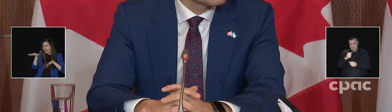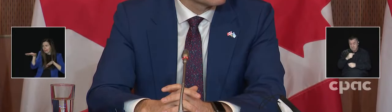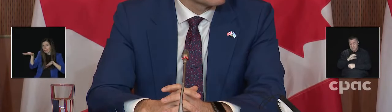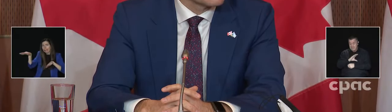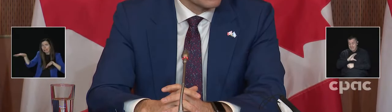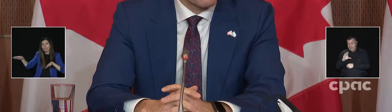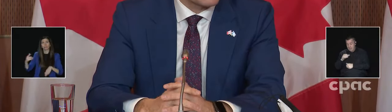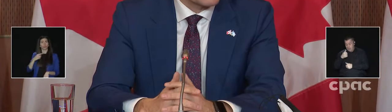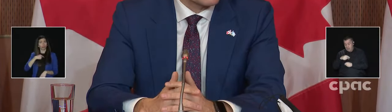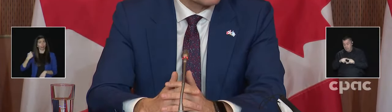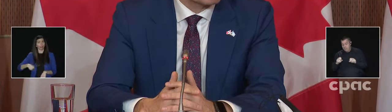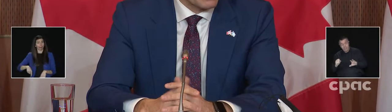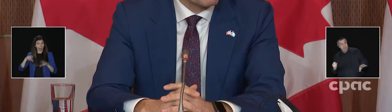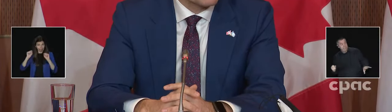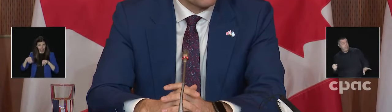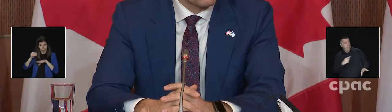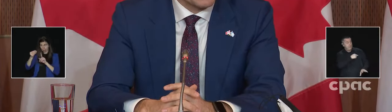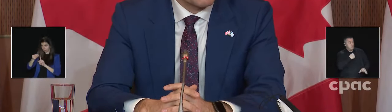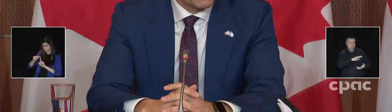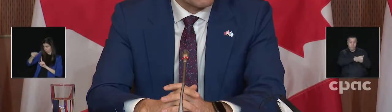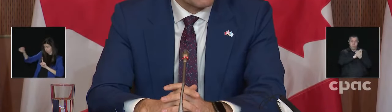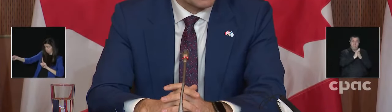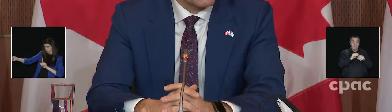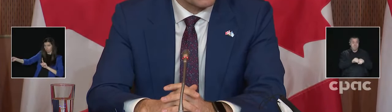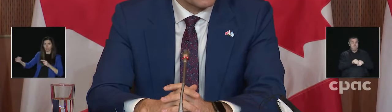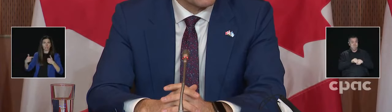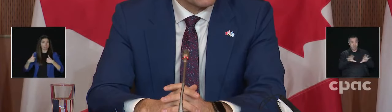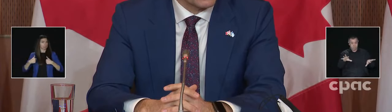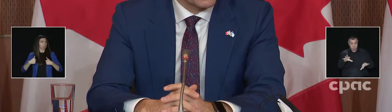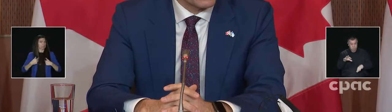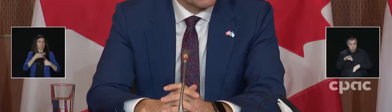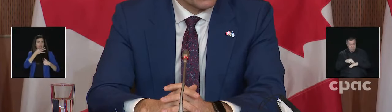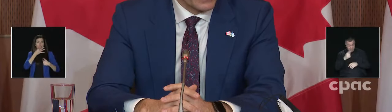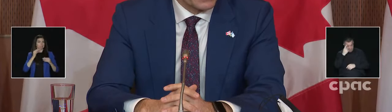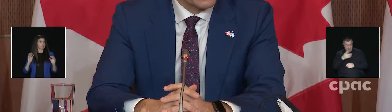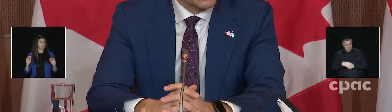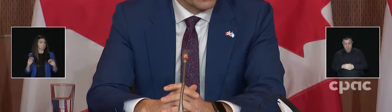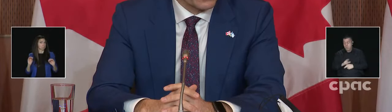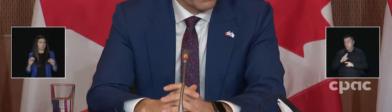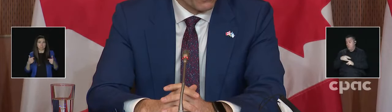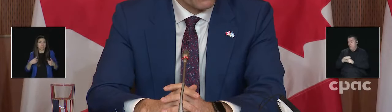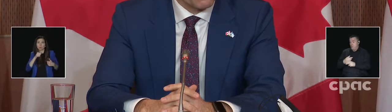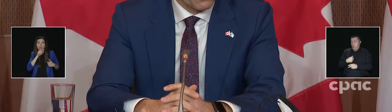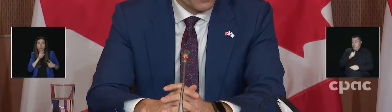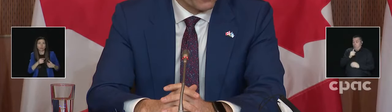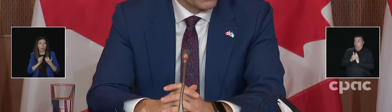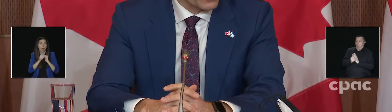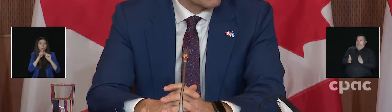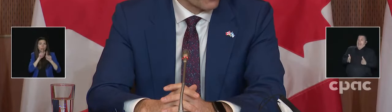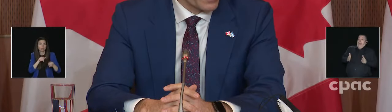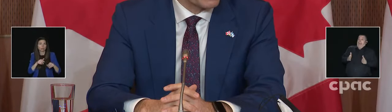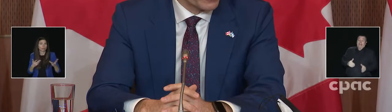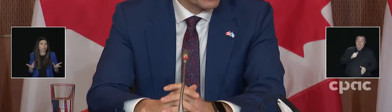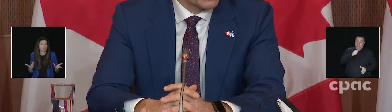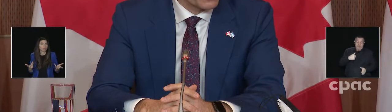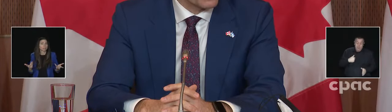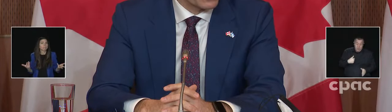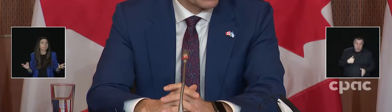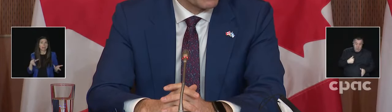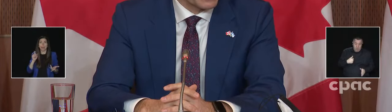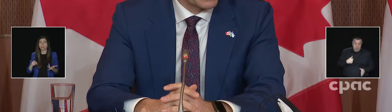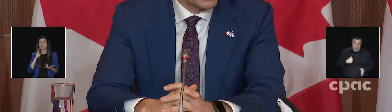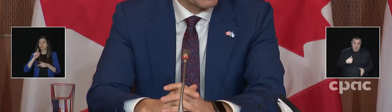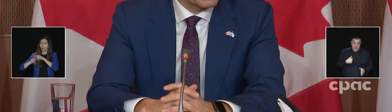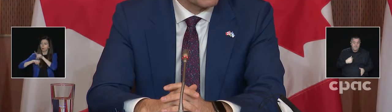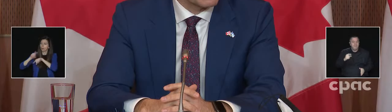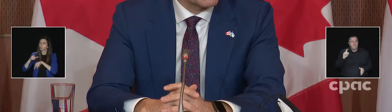transmitted the disease? Well, as I said, I'm no expert and would need to ask both for more information and more expertise on what